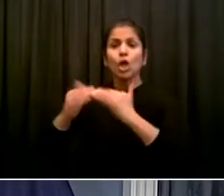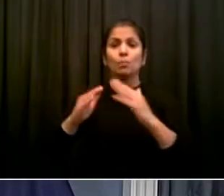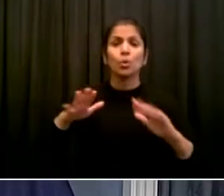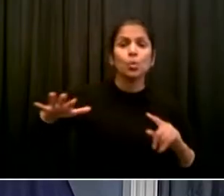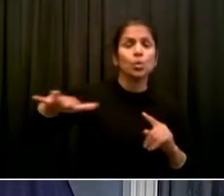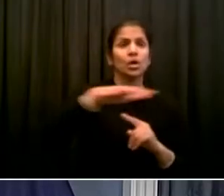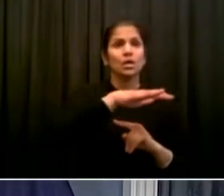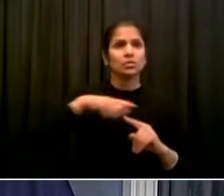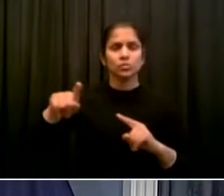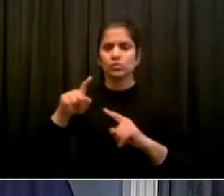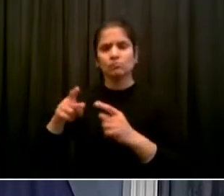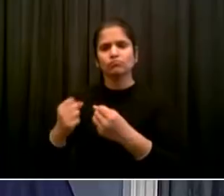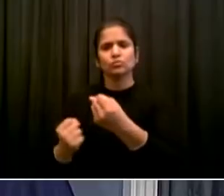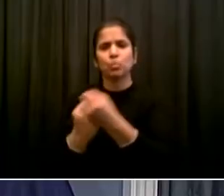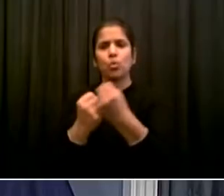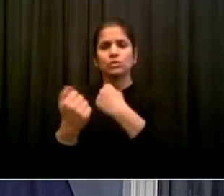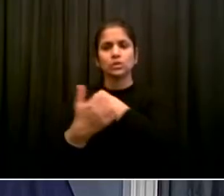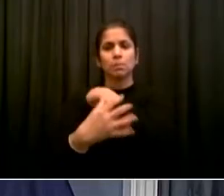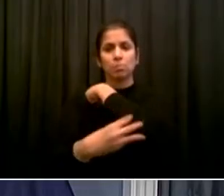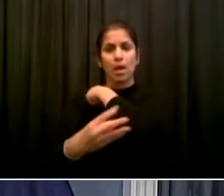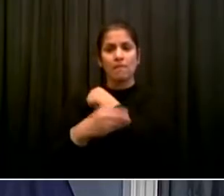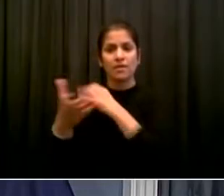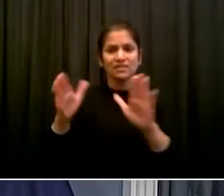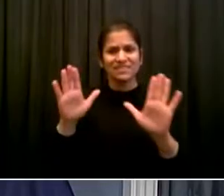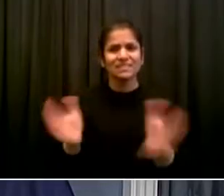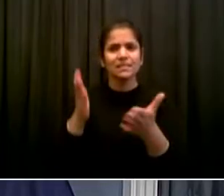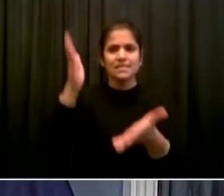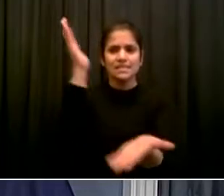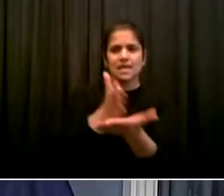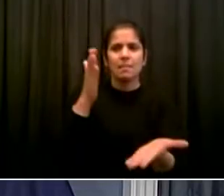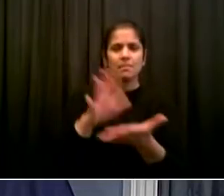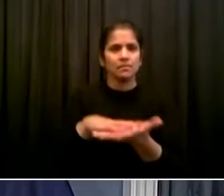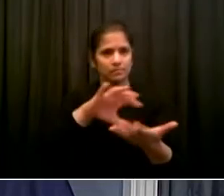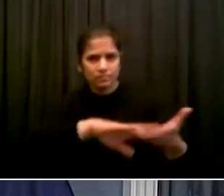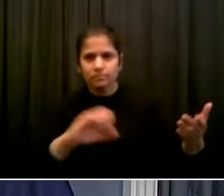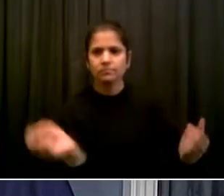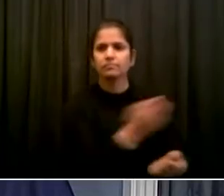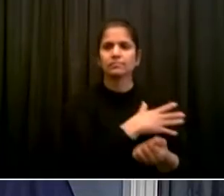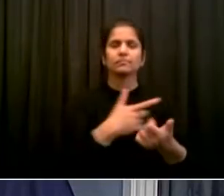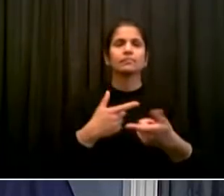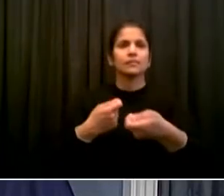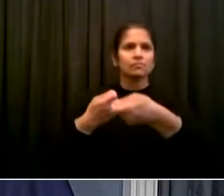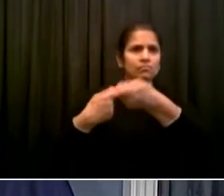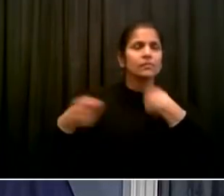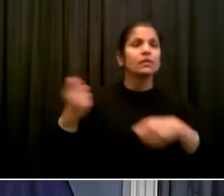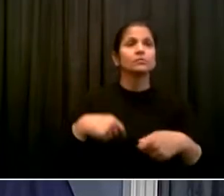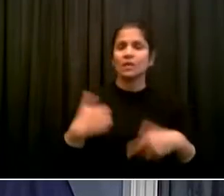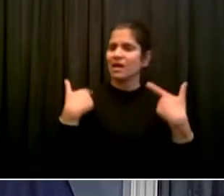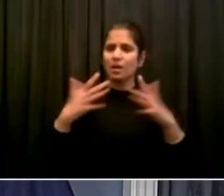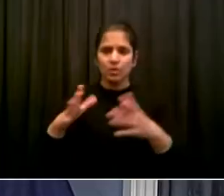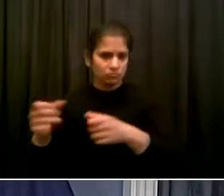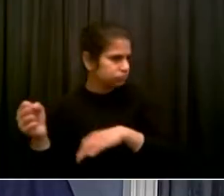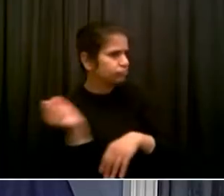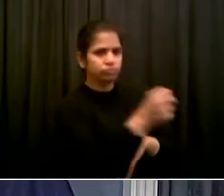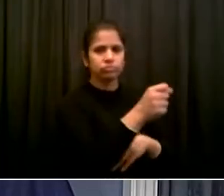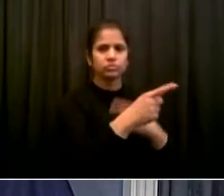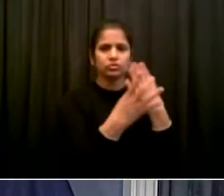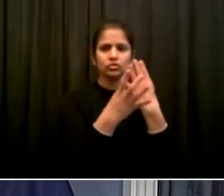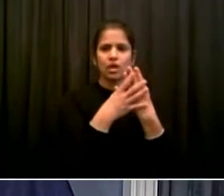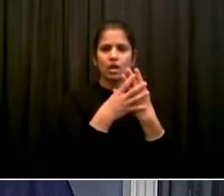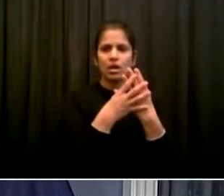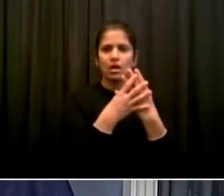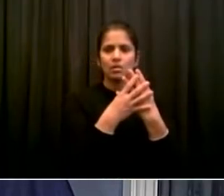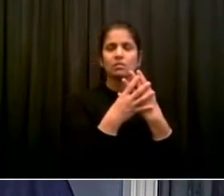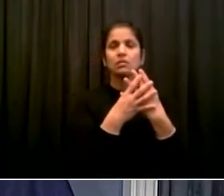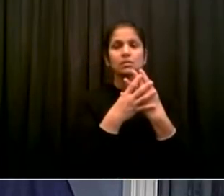communities to bring an end to the poverty to prison pipeline. These and the many other reforms that have been put forward make